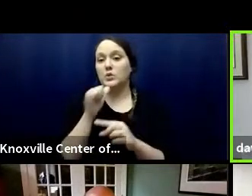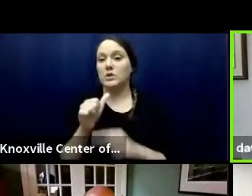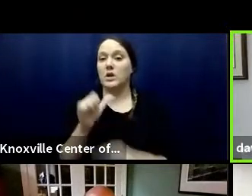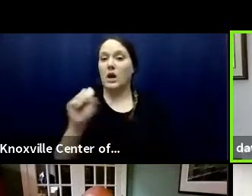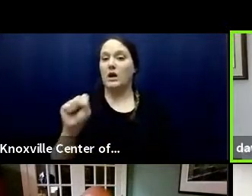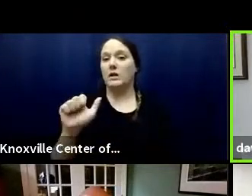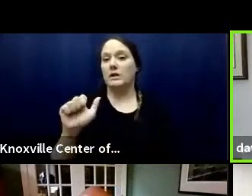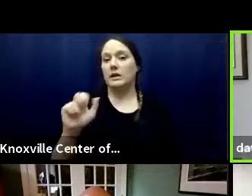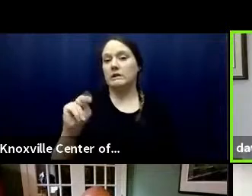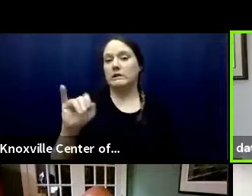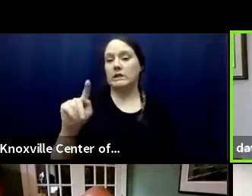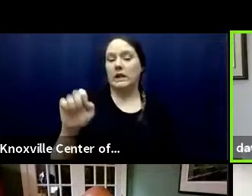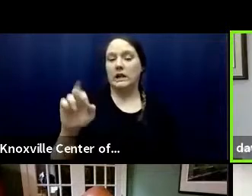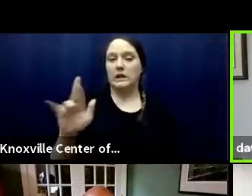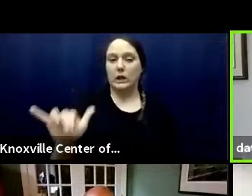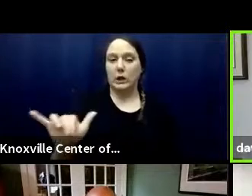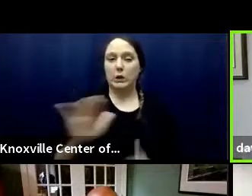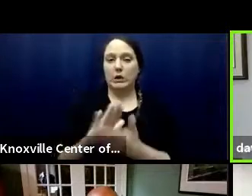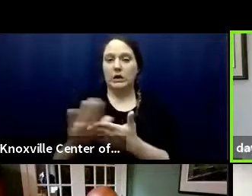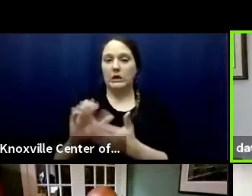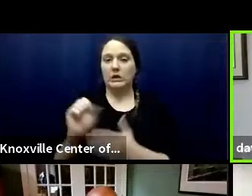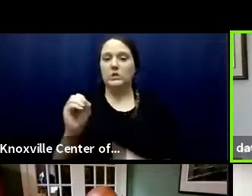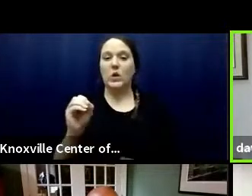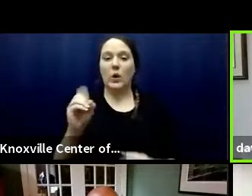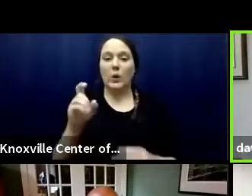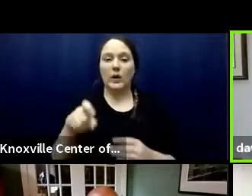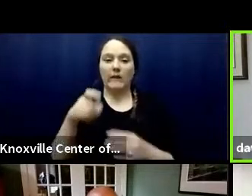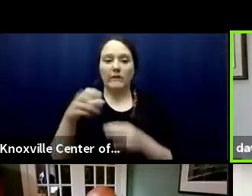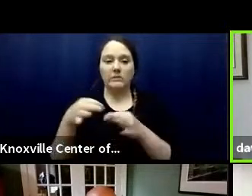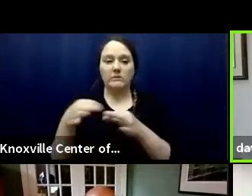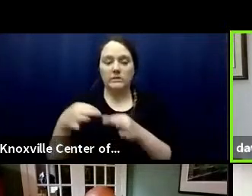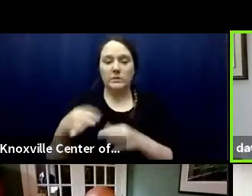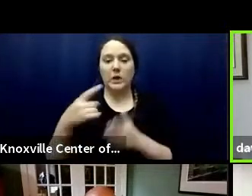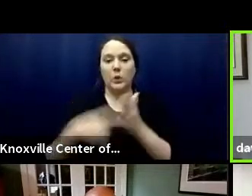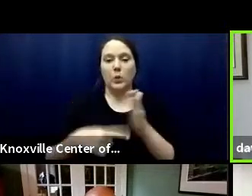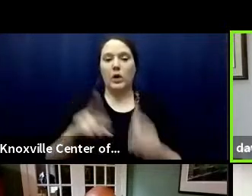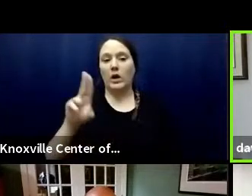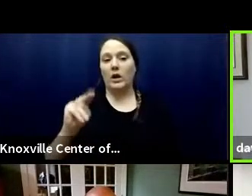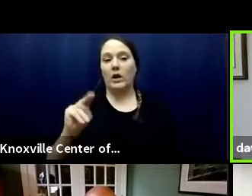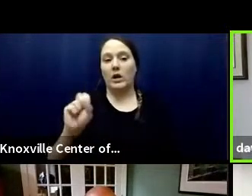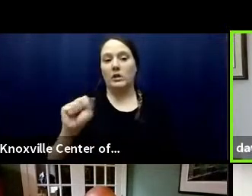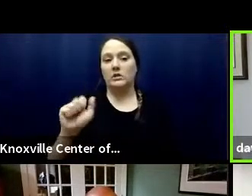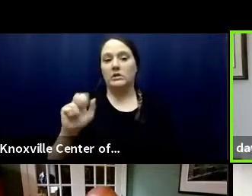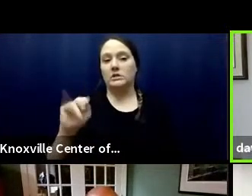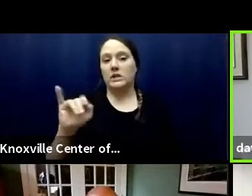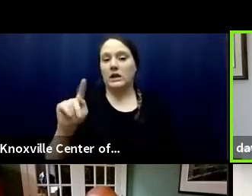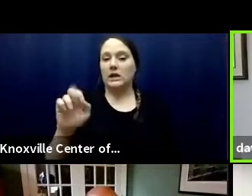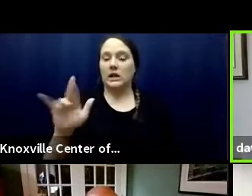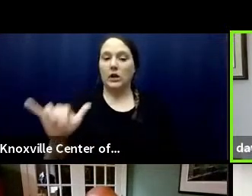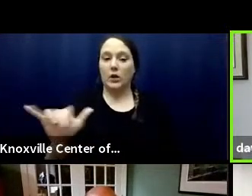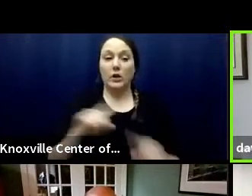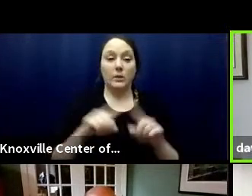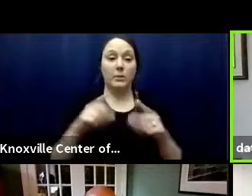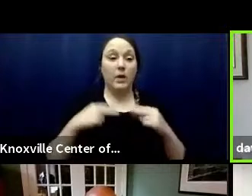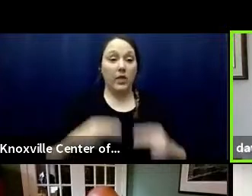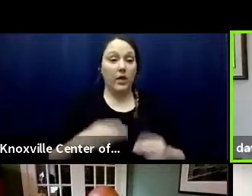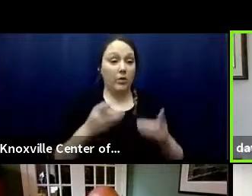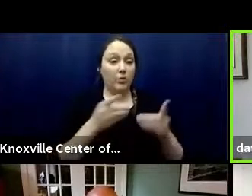conditions. So you'd have to define what unsanitary is in this context. But health